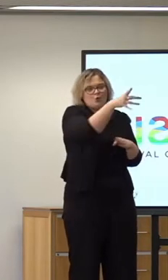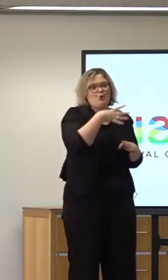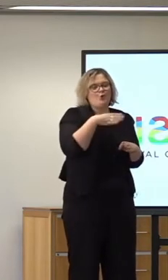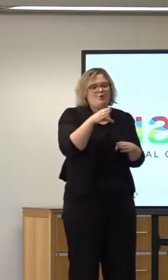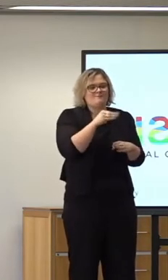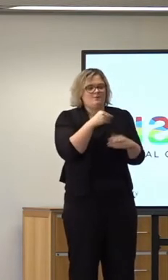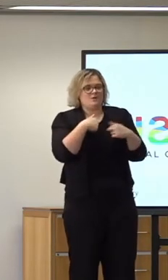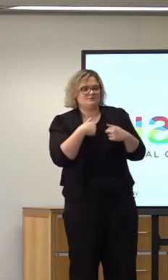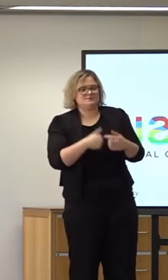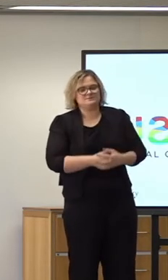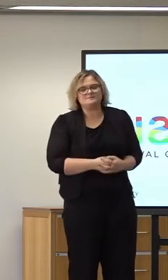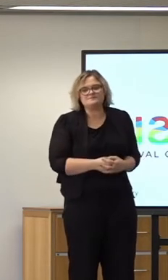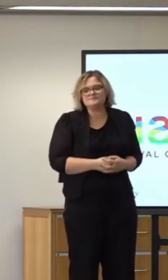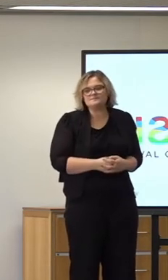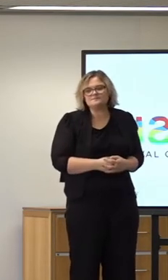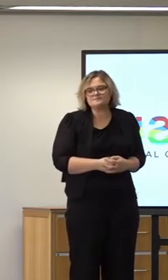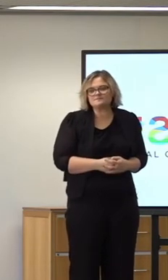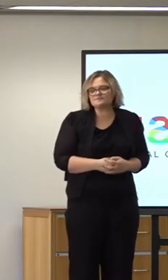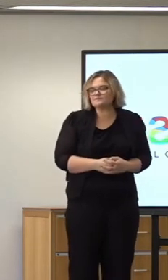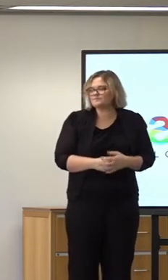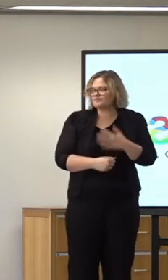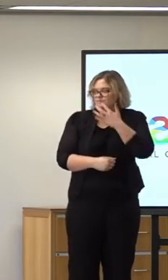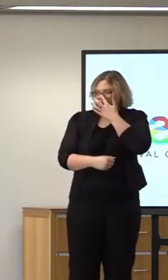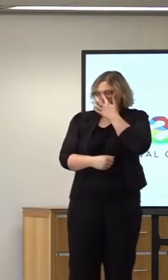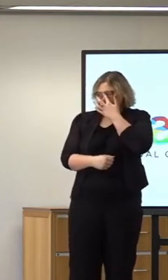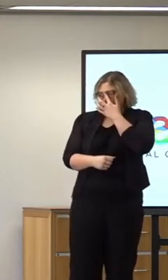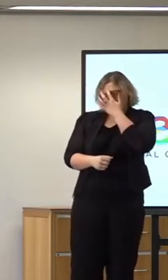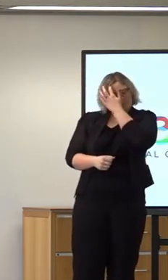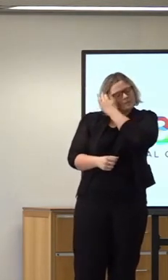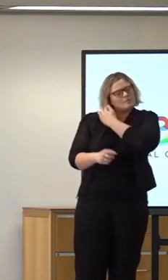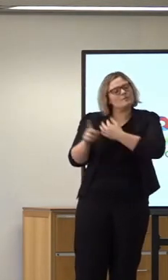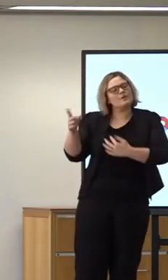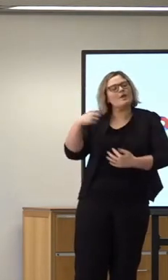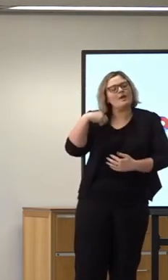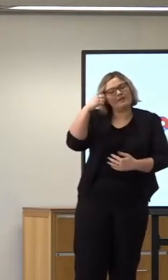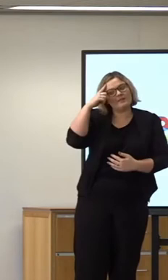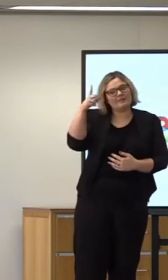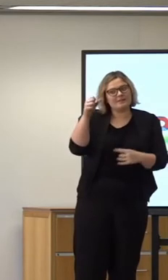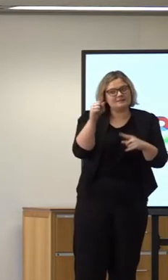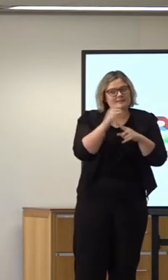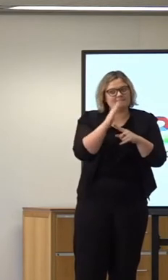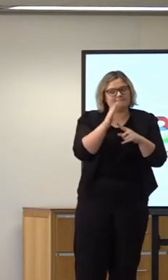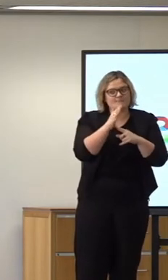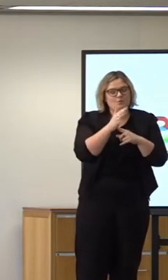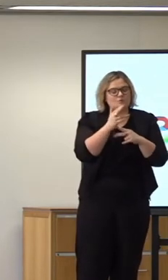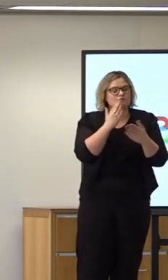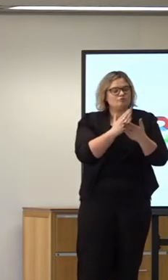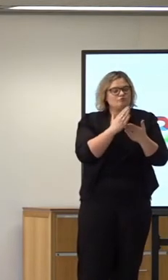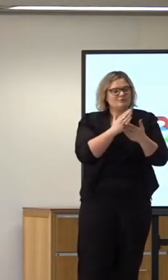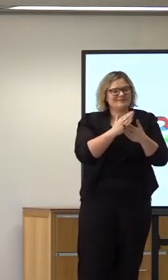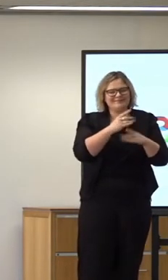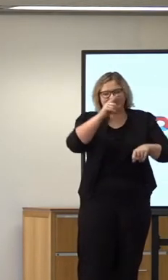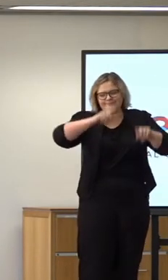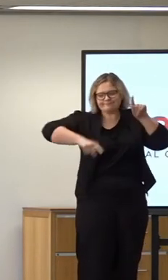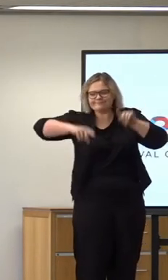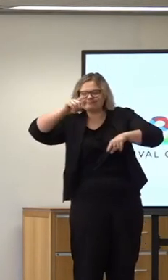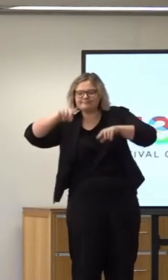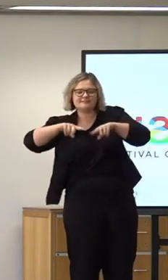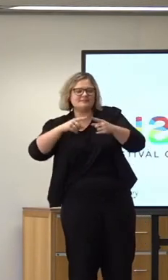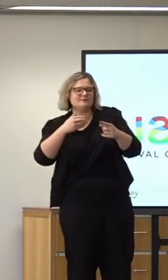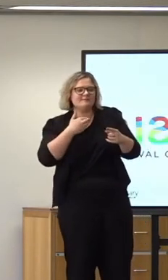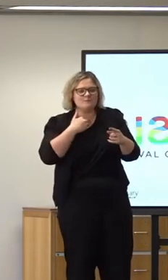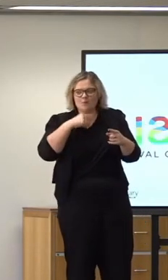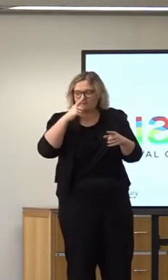our industry. And I think that's really important, you know, just that multiplicity of voices to be somehow